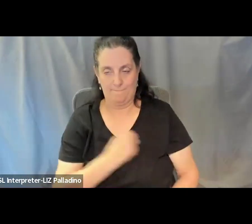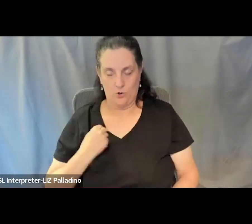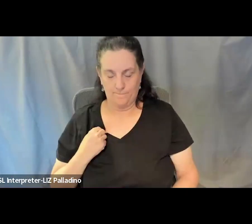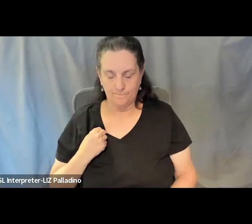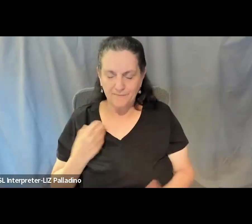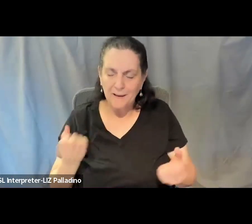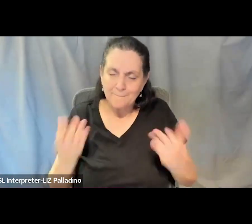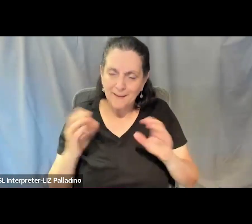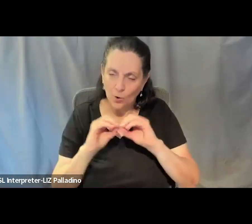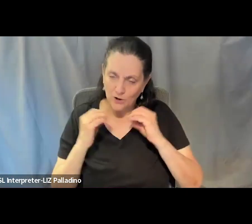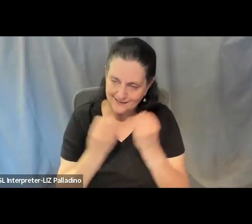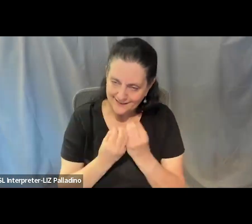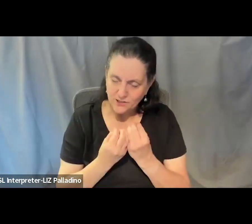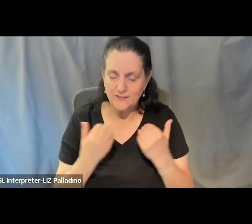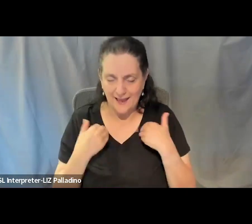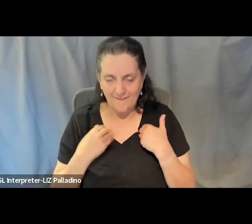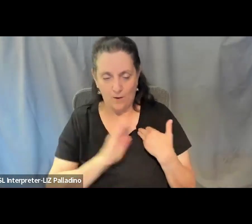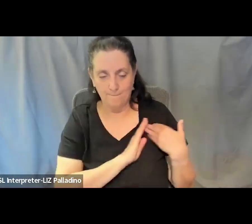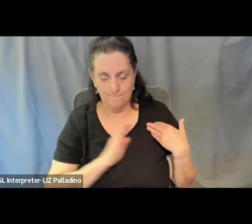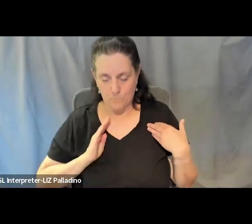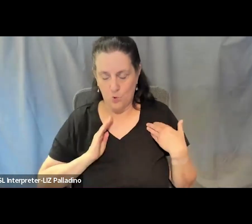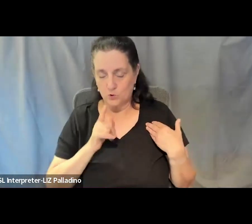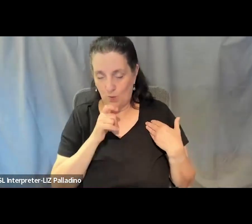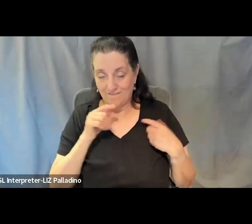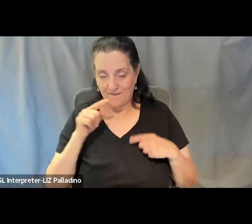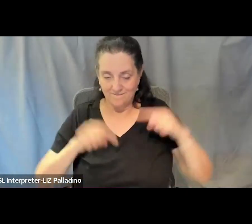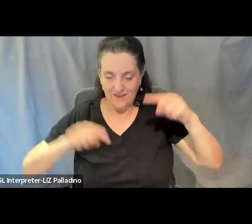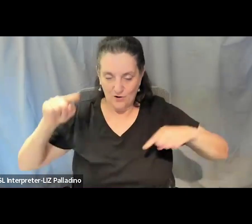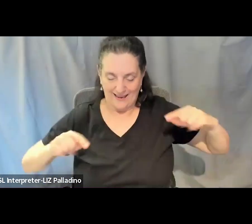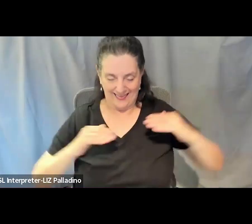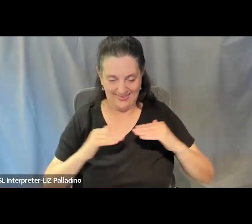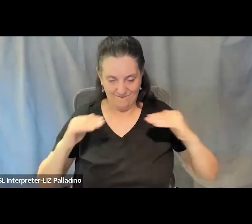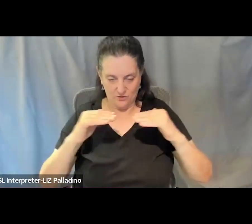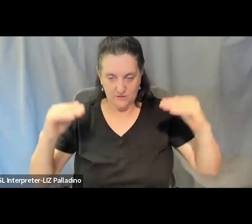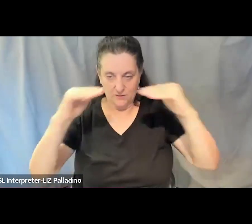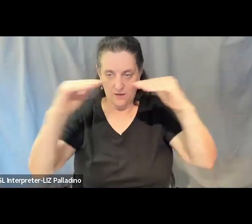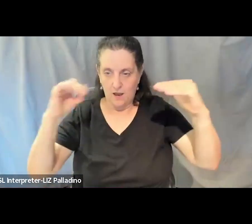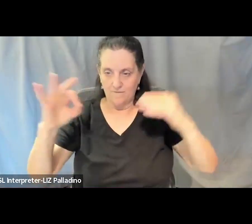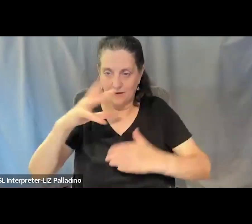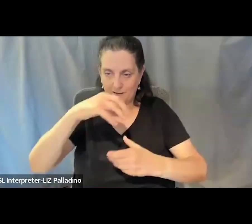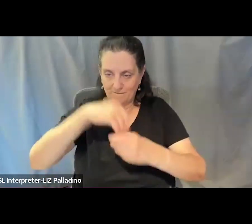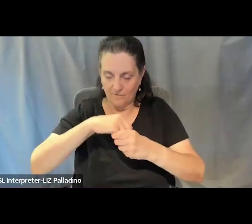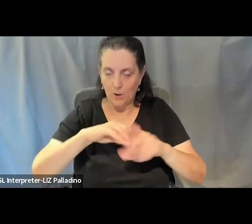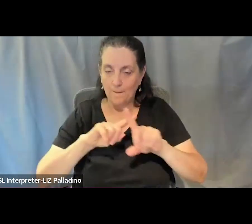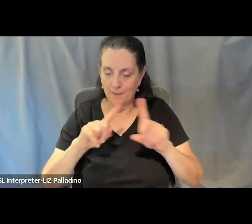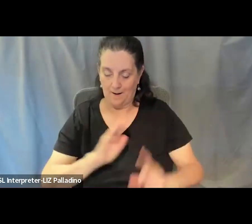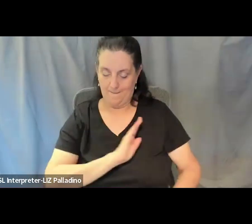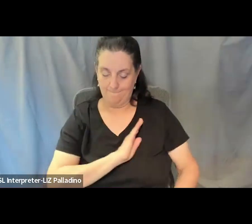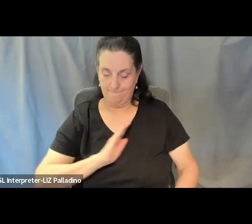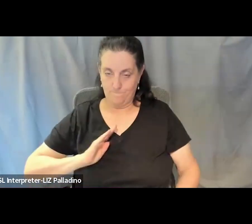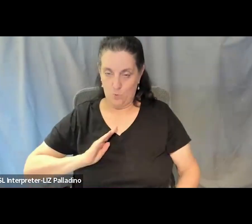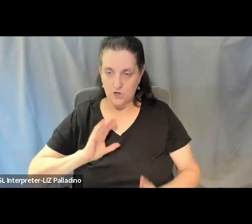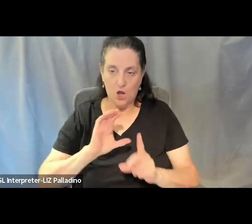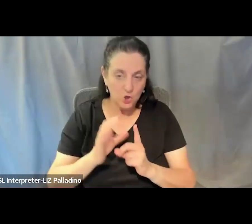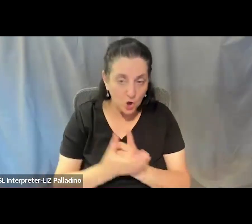have boards in varying levels of engagement and activity. I think board culture change is a longer